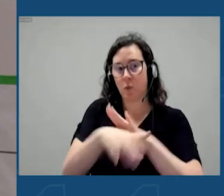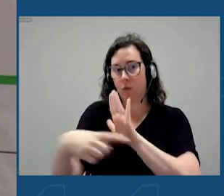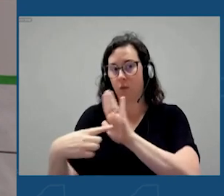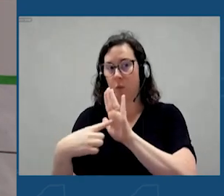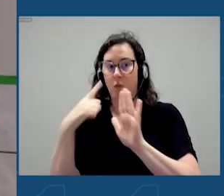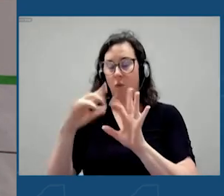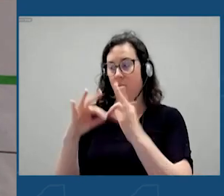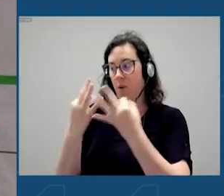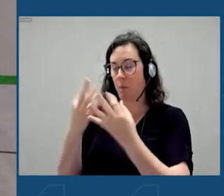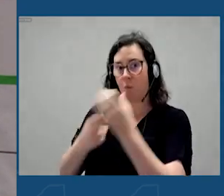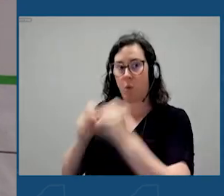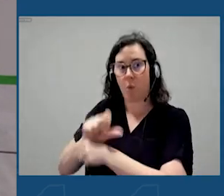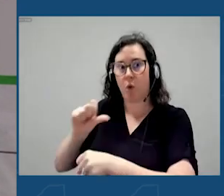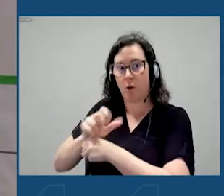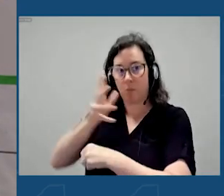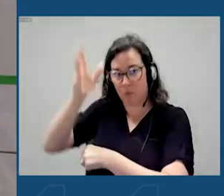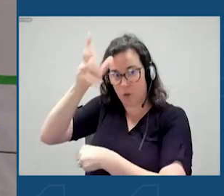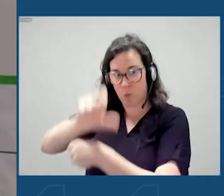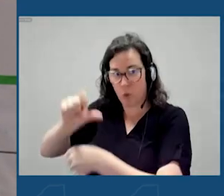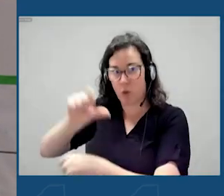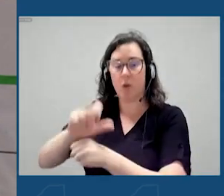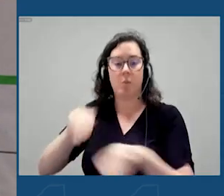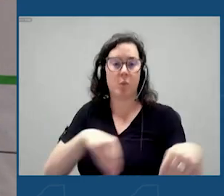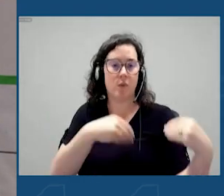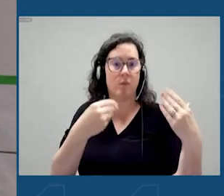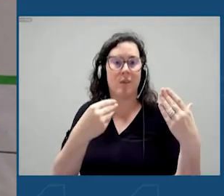by partnering with their employers to provide childcare as a benefit.